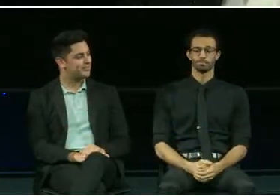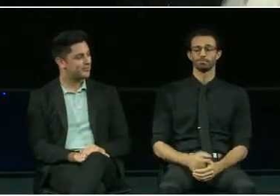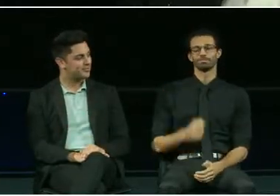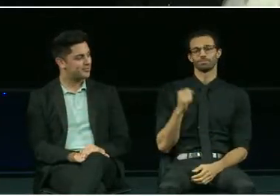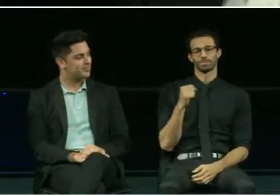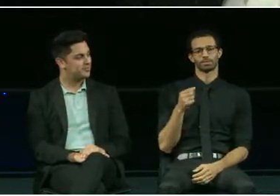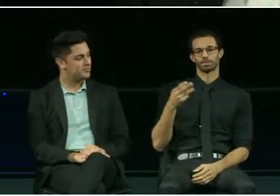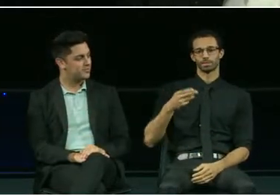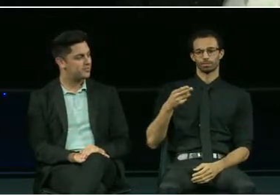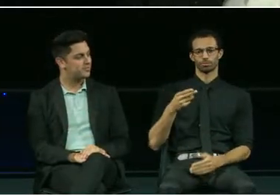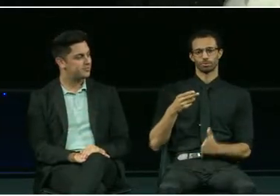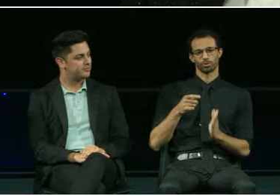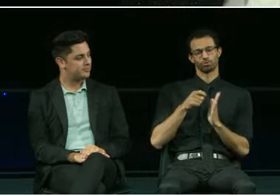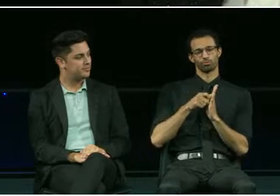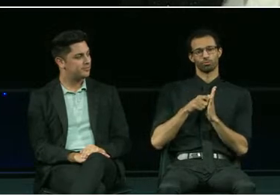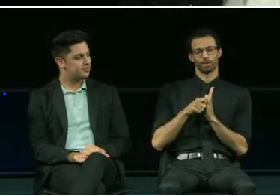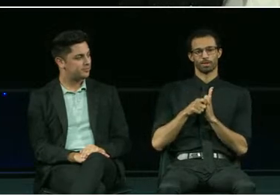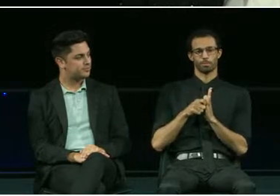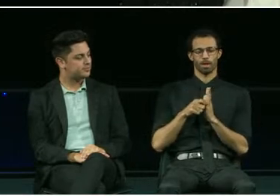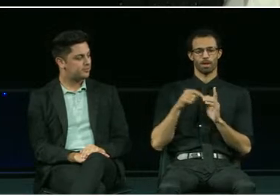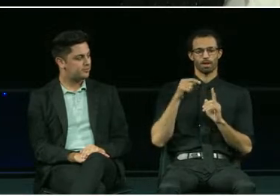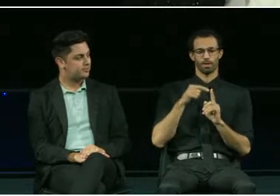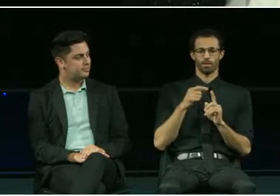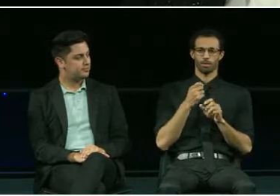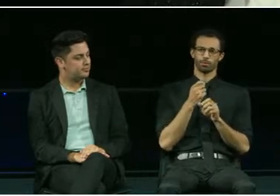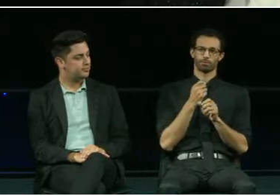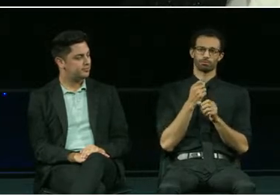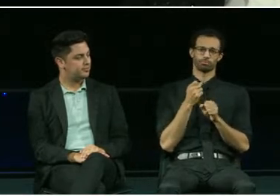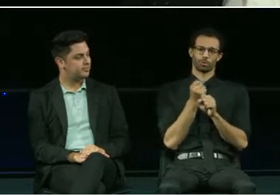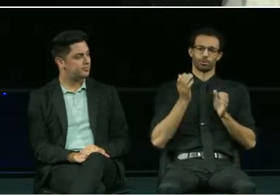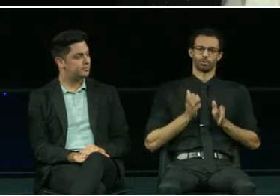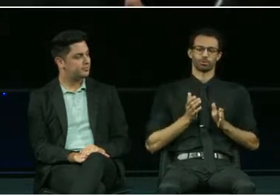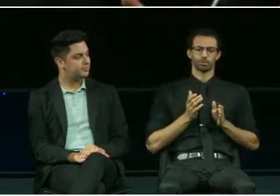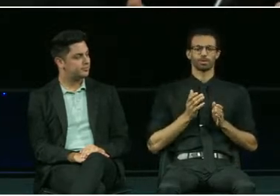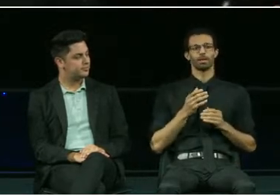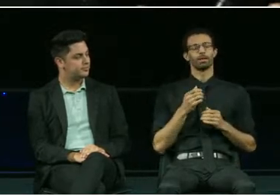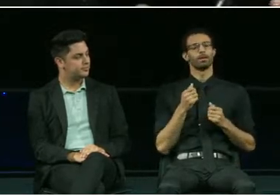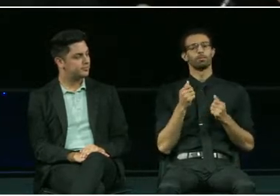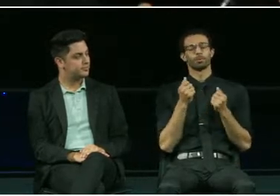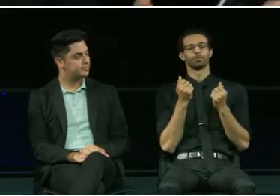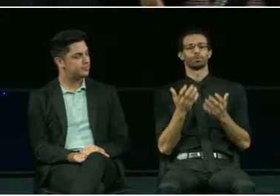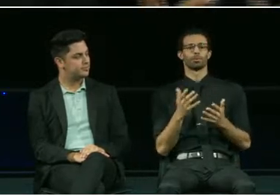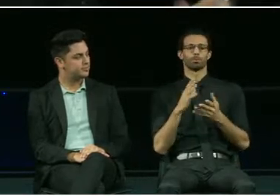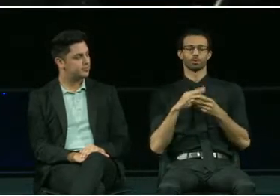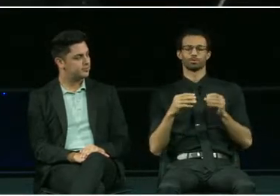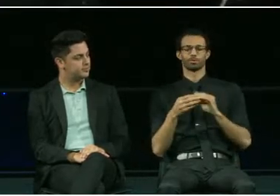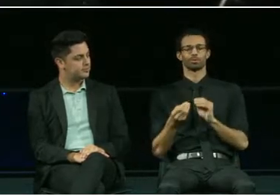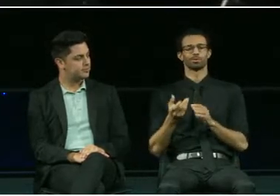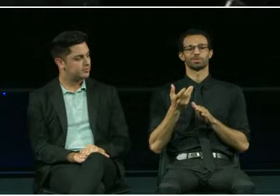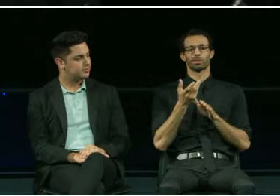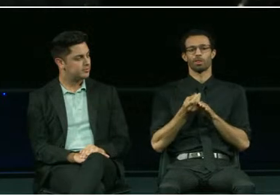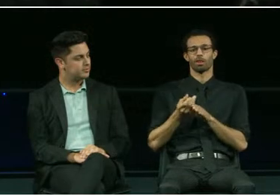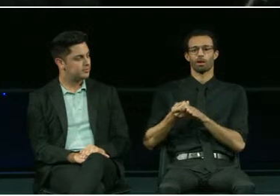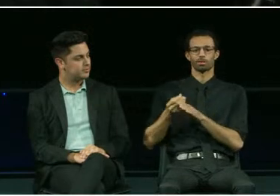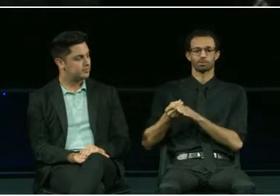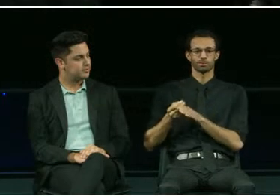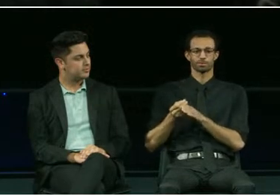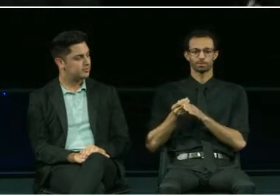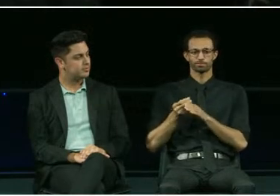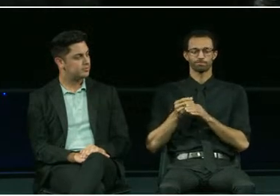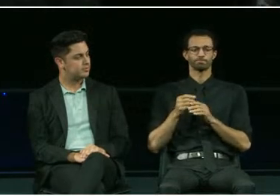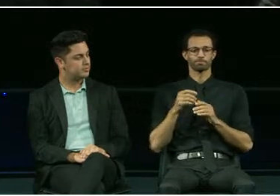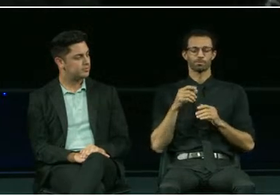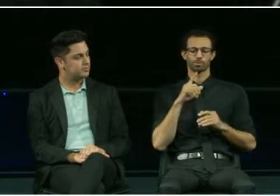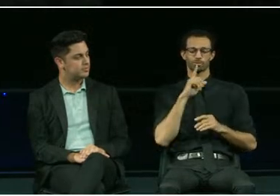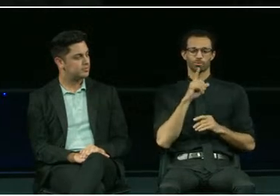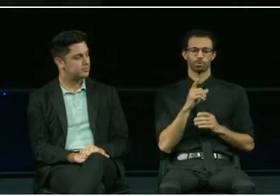History is written by the victors, right? And it's these, there's so many stories that are lost in the crevices. I mean, it was really important